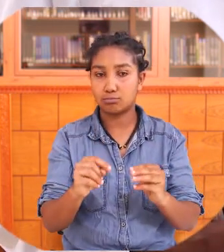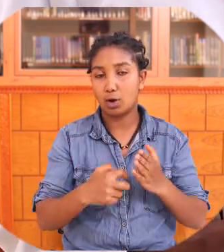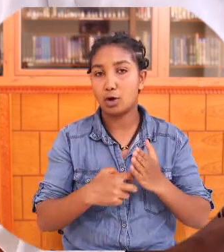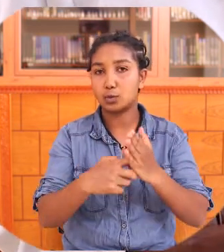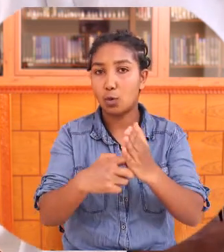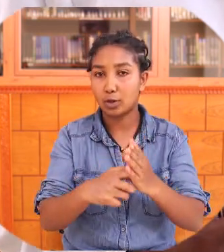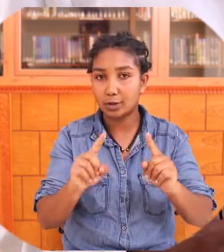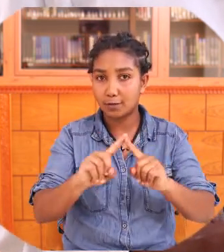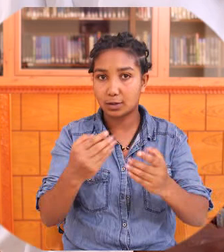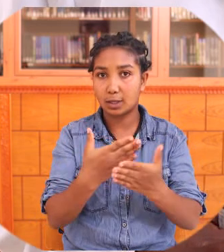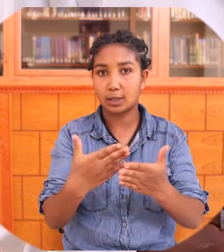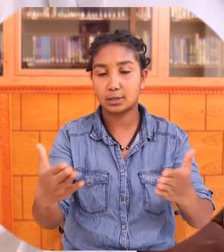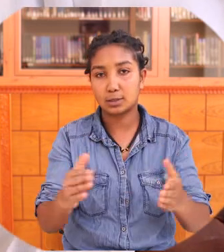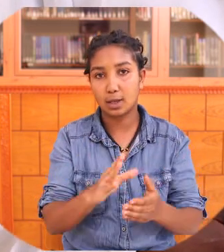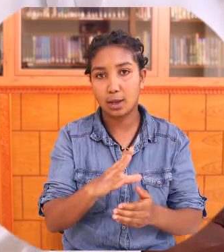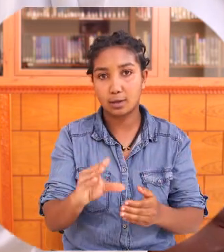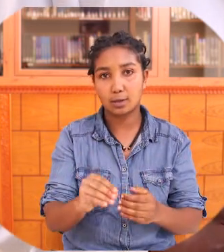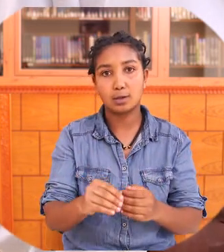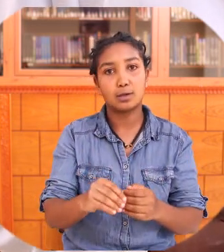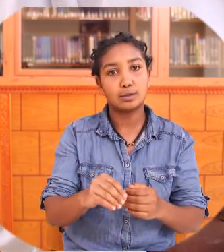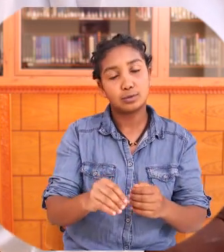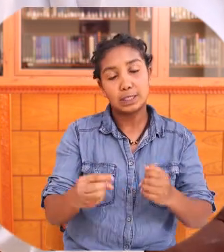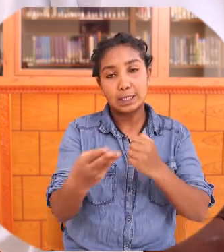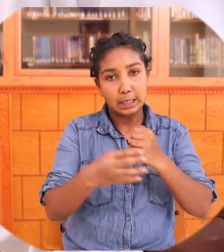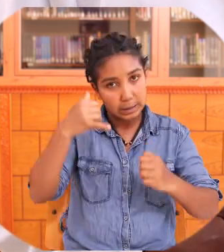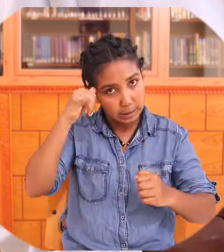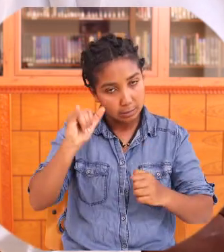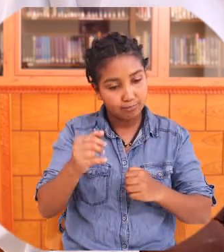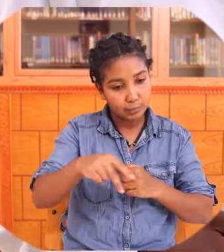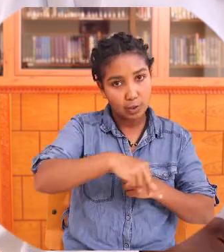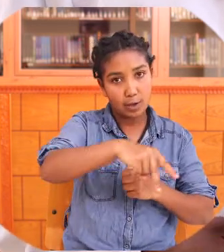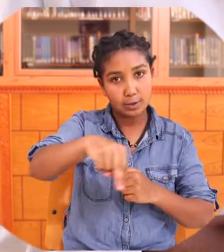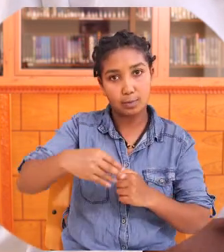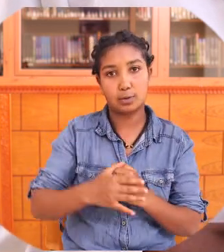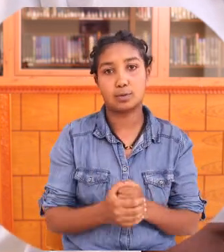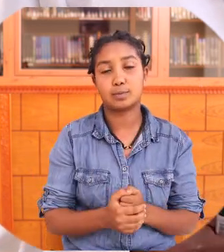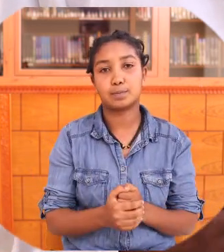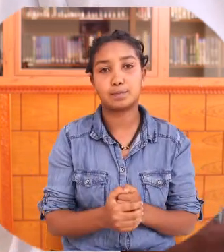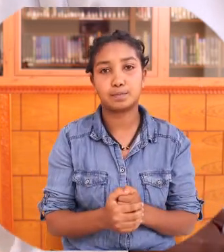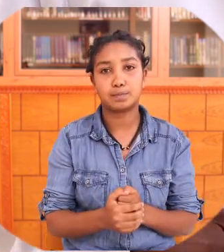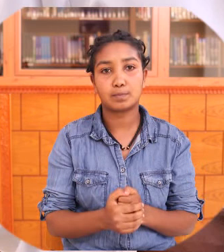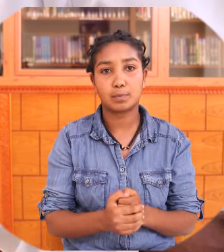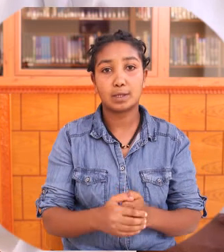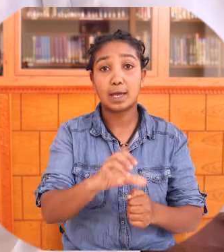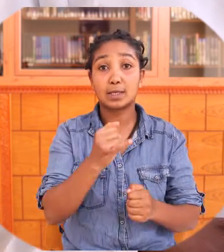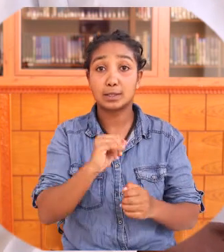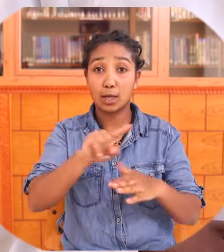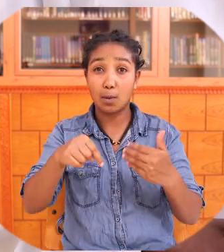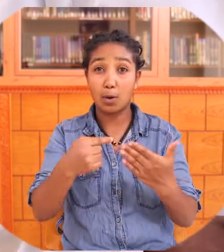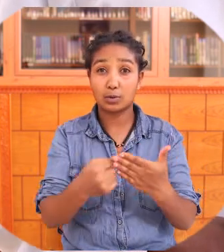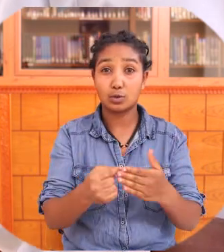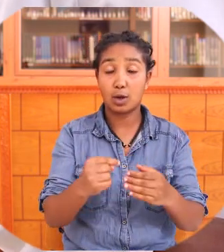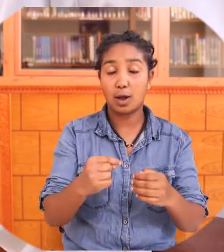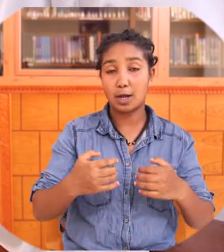transporting yields and threshing crops. Also farmers used for this purpose. The other is also animals